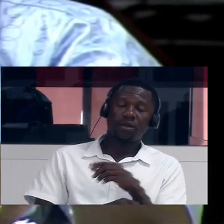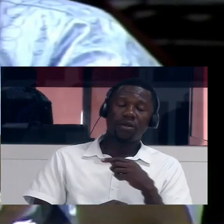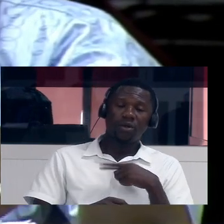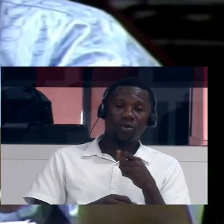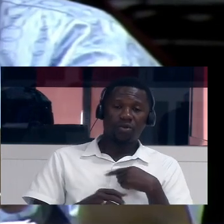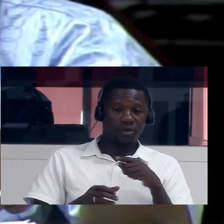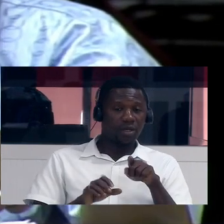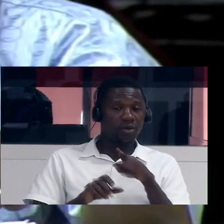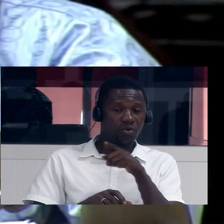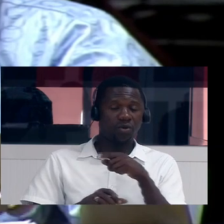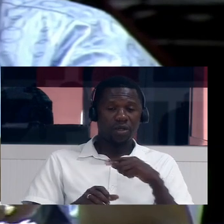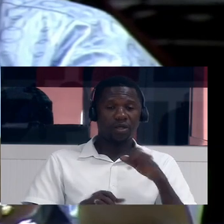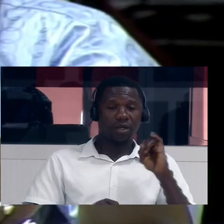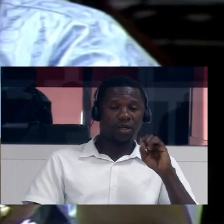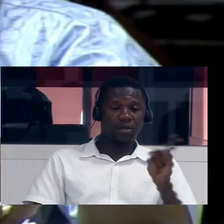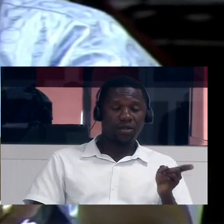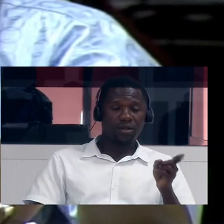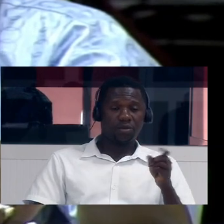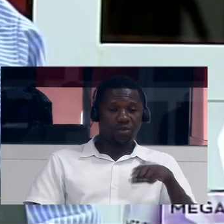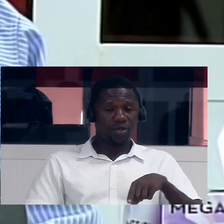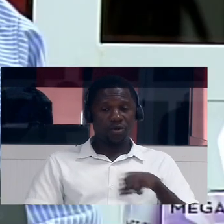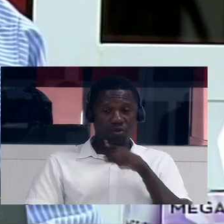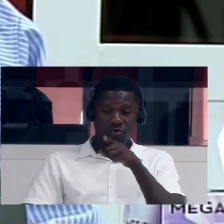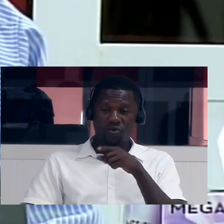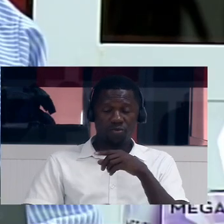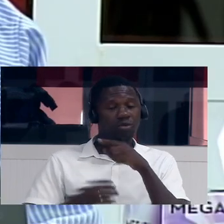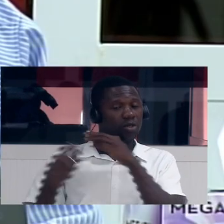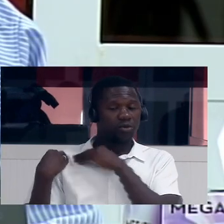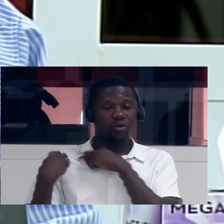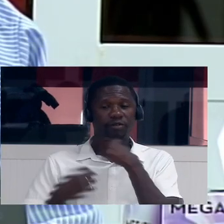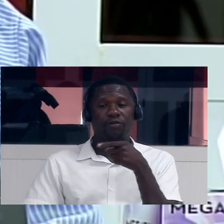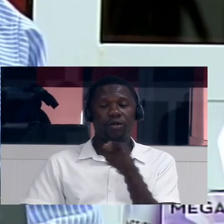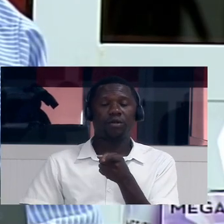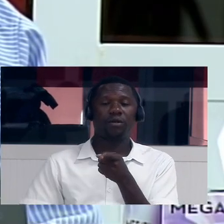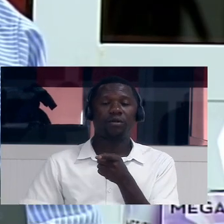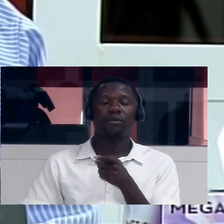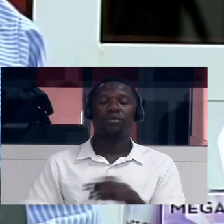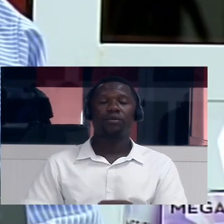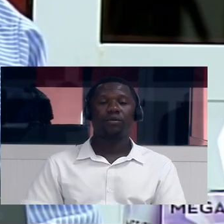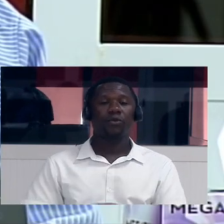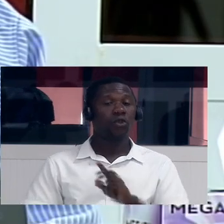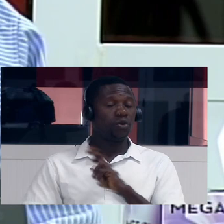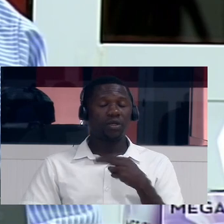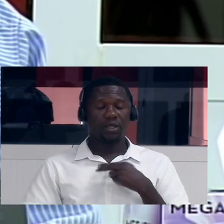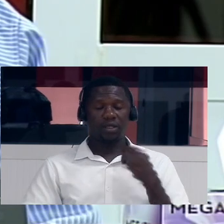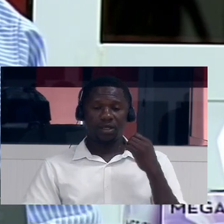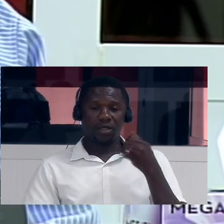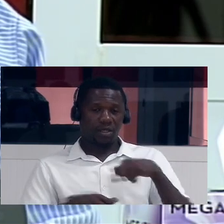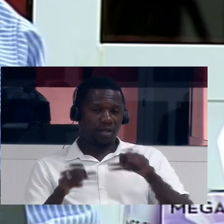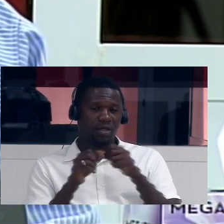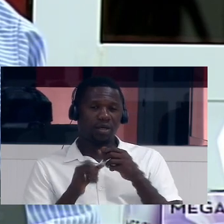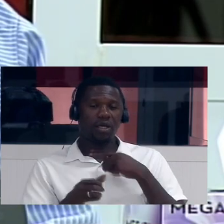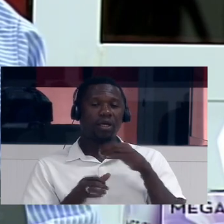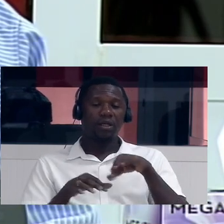as IGP, you would be responsible, wouldn't you? Not in that sense. I take responsibility as